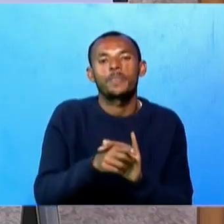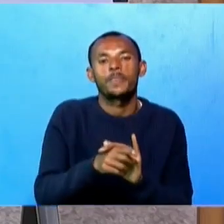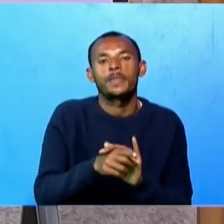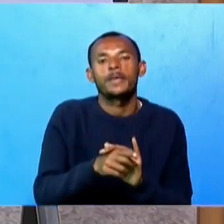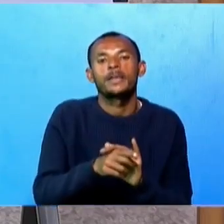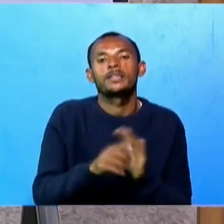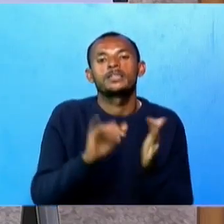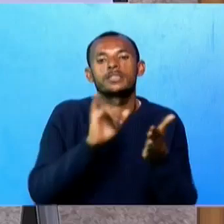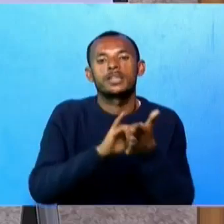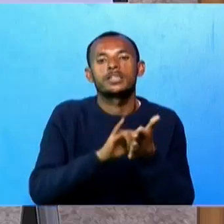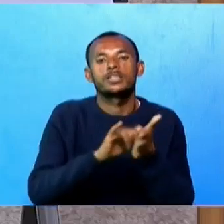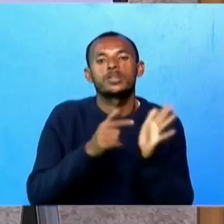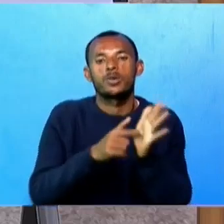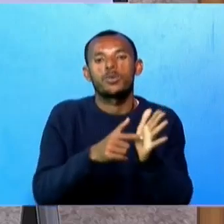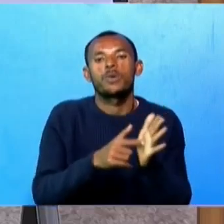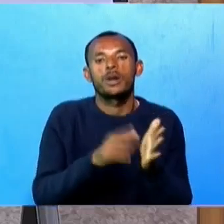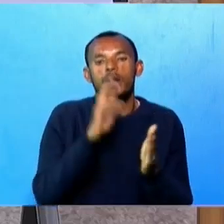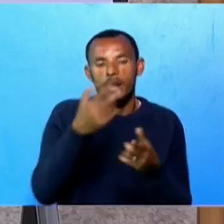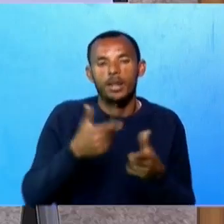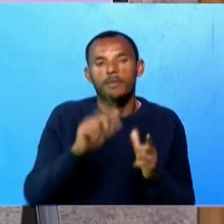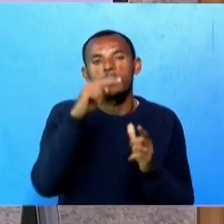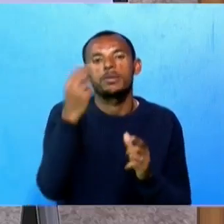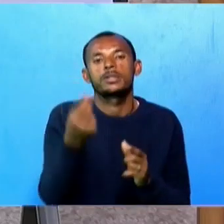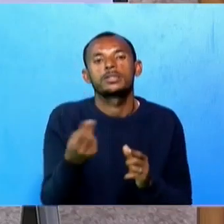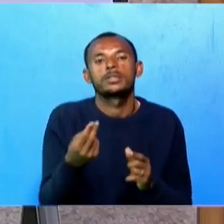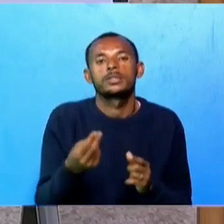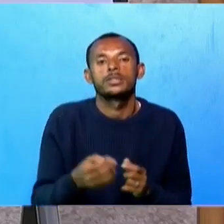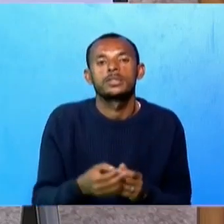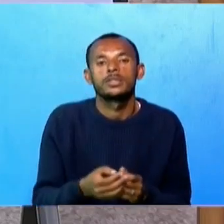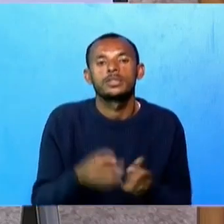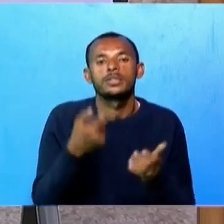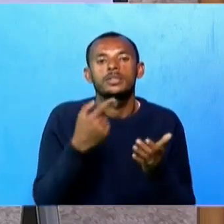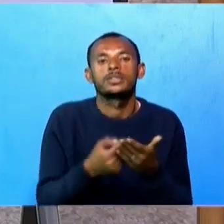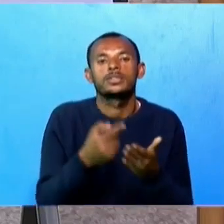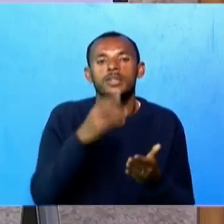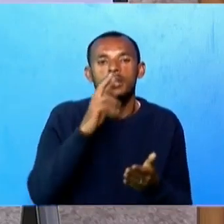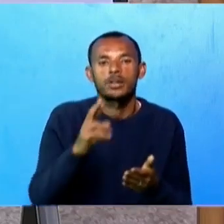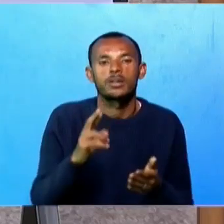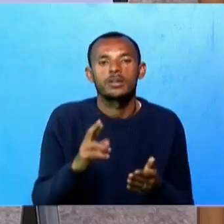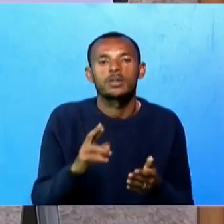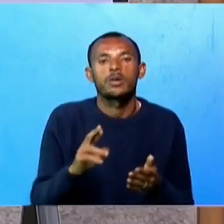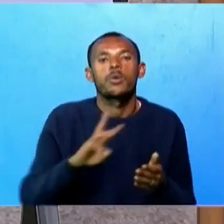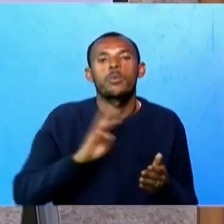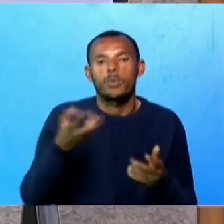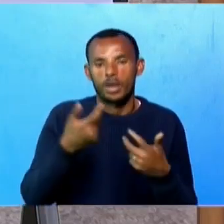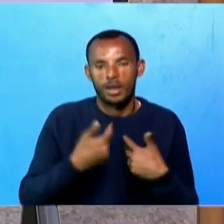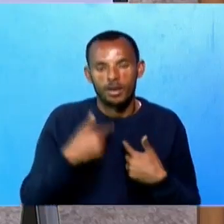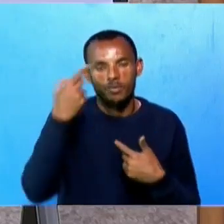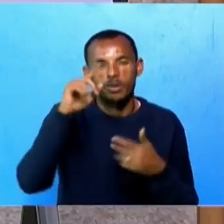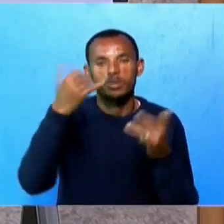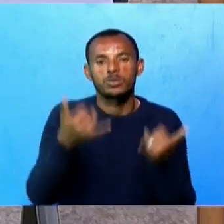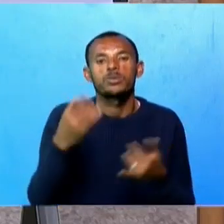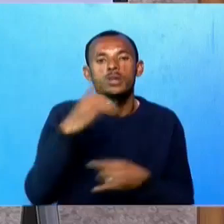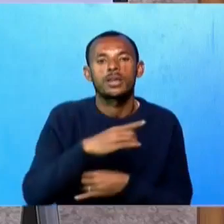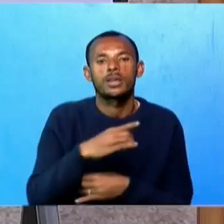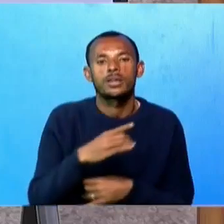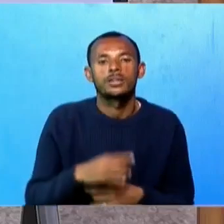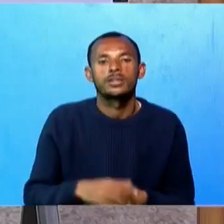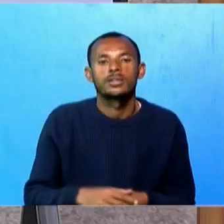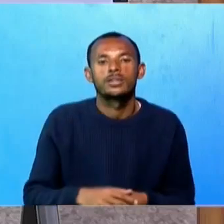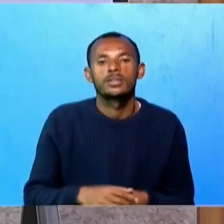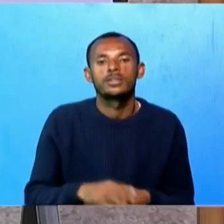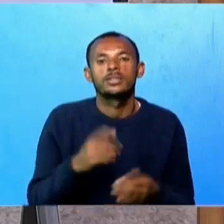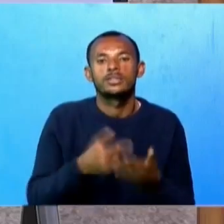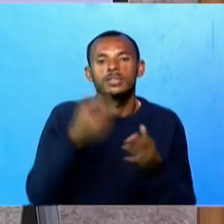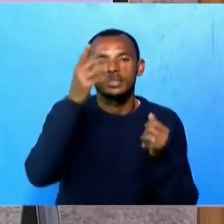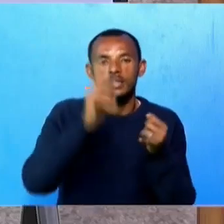that shows the real-life applications. These are what we have for today. So this is the